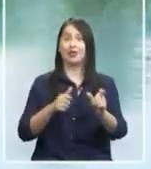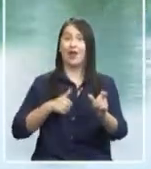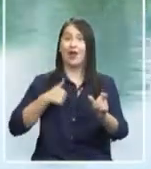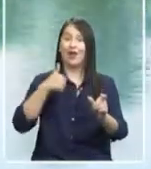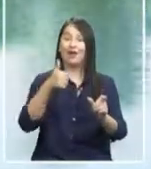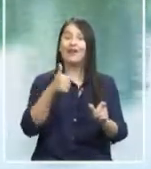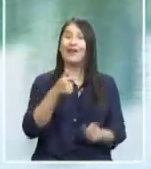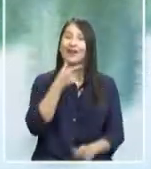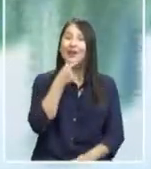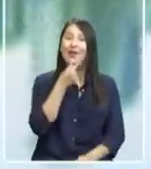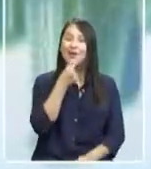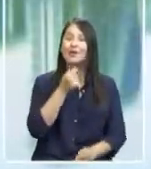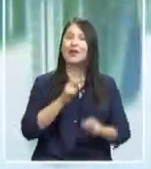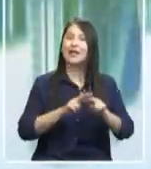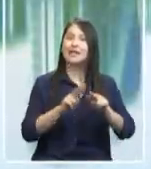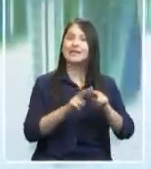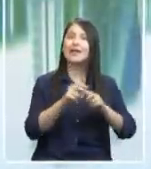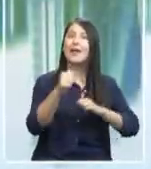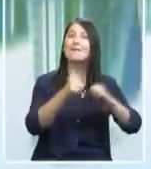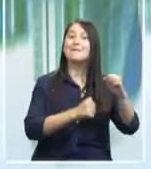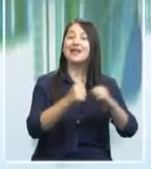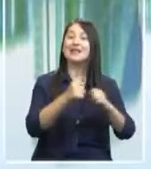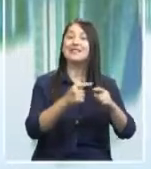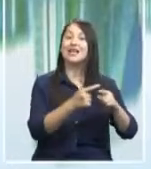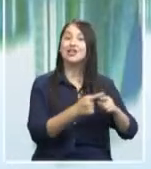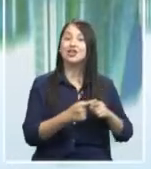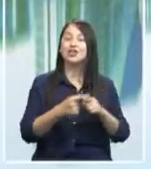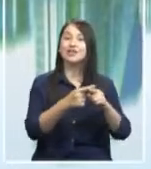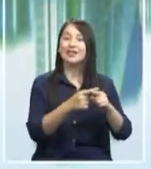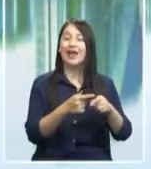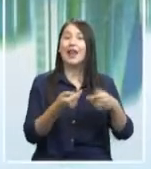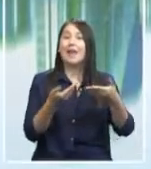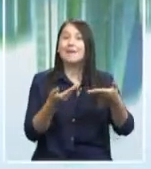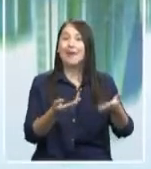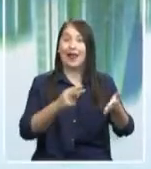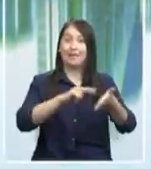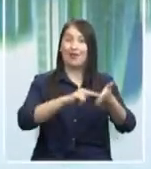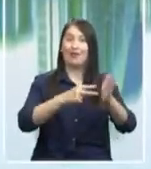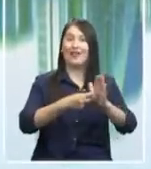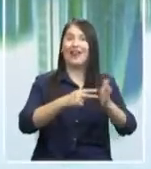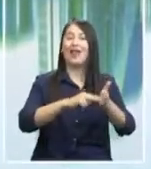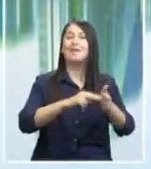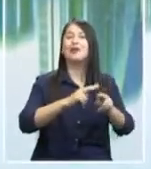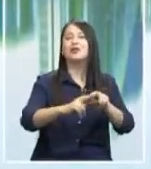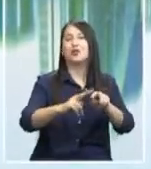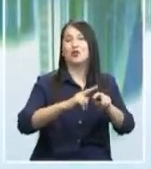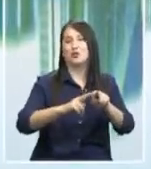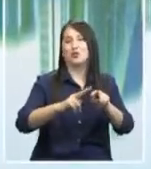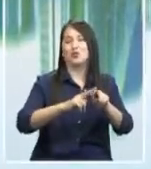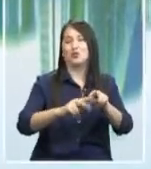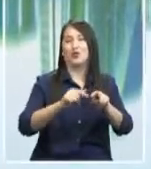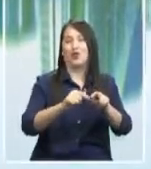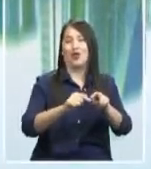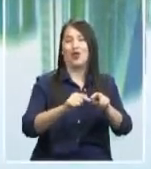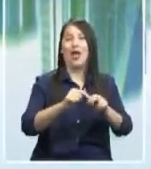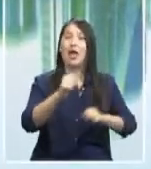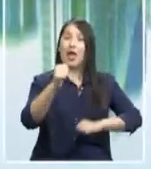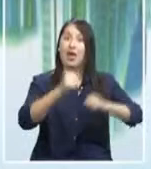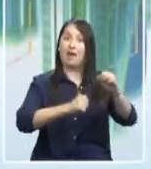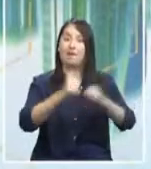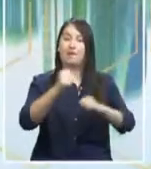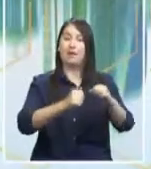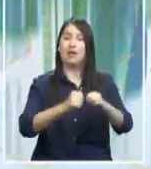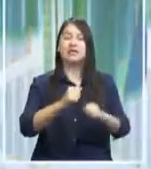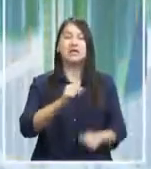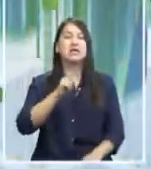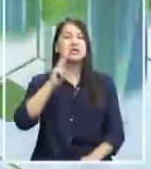social business? Social business is a non-dividend company to solve human problems. Underline the